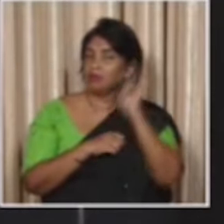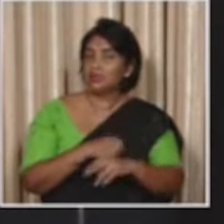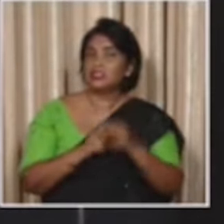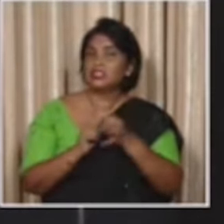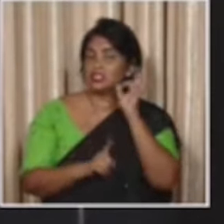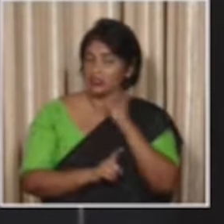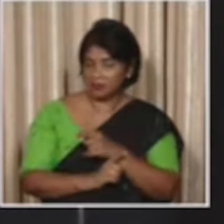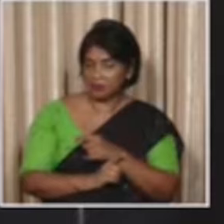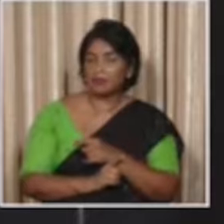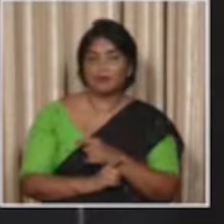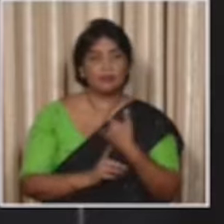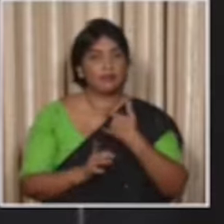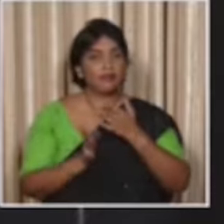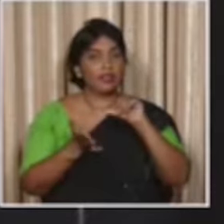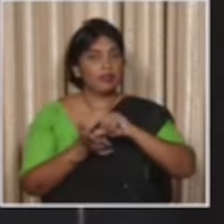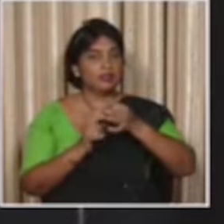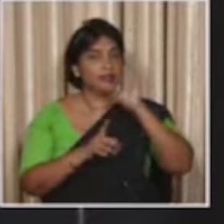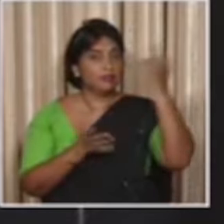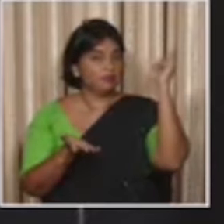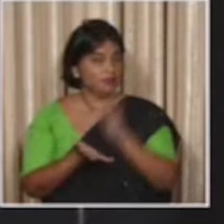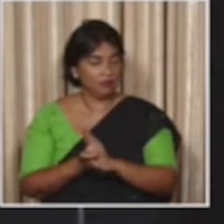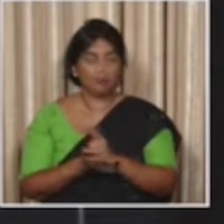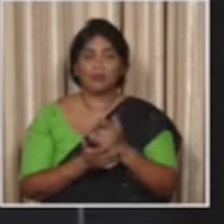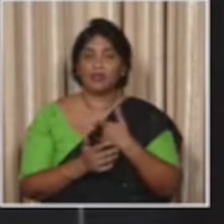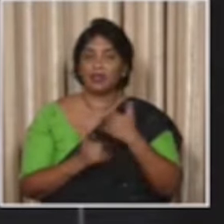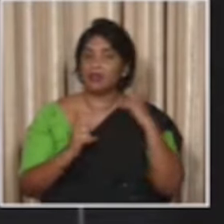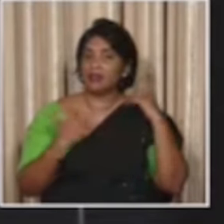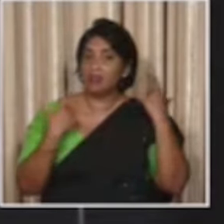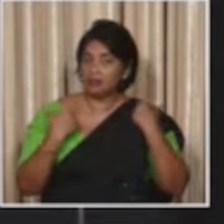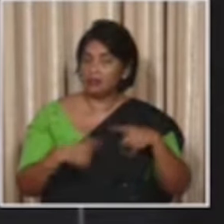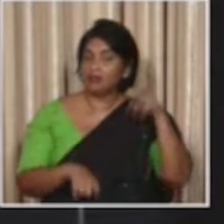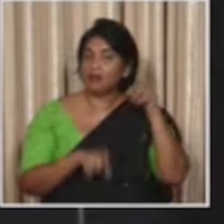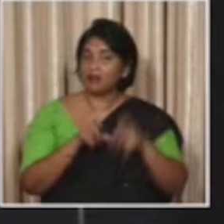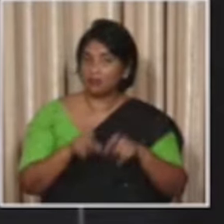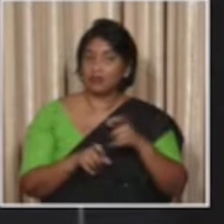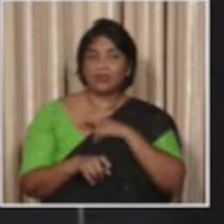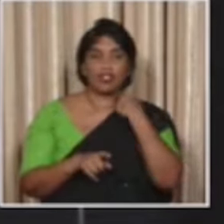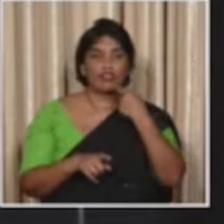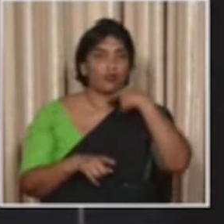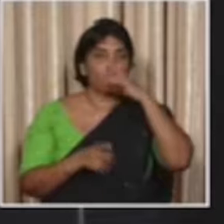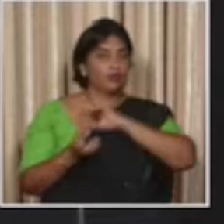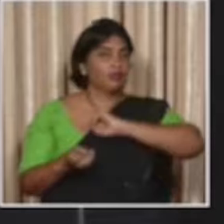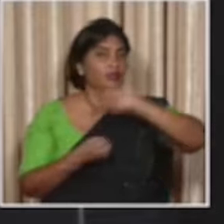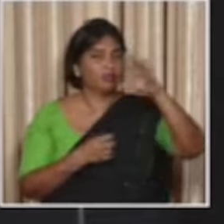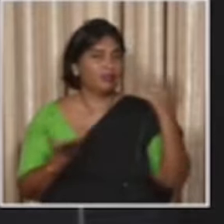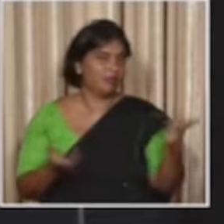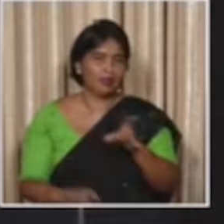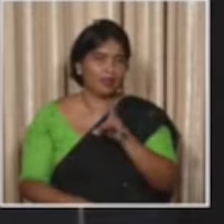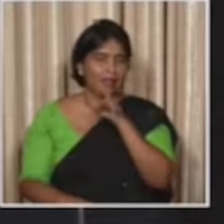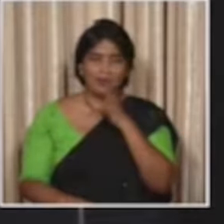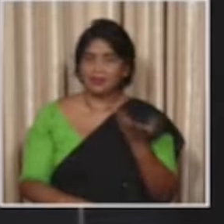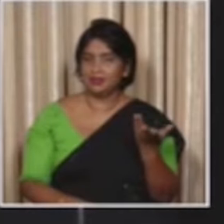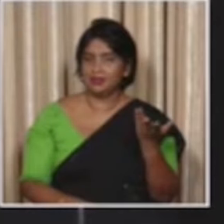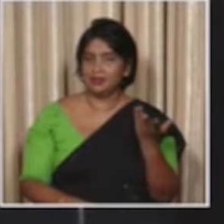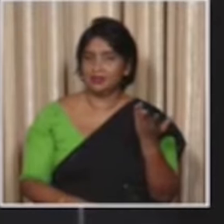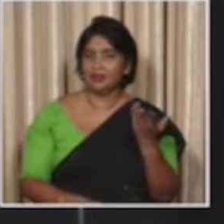our naval force to Red Sea. What a shame, Mr. Foreign Minister. You claim that this